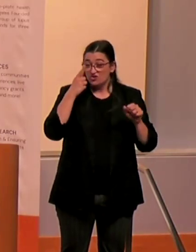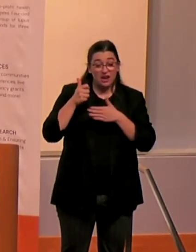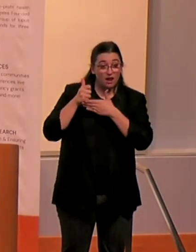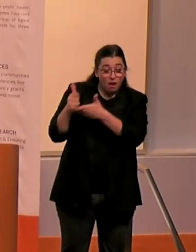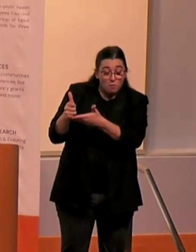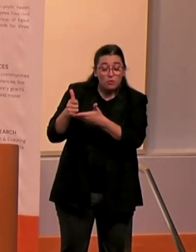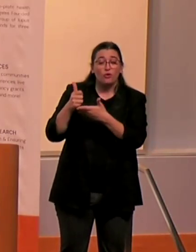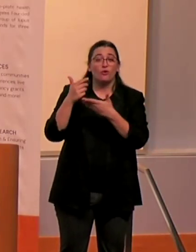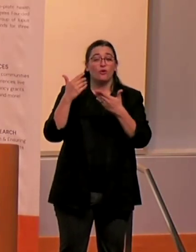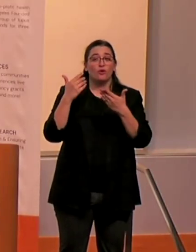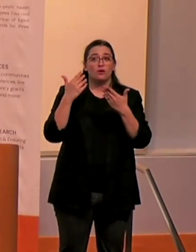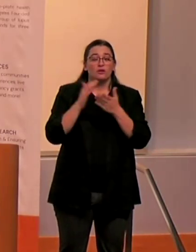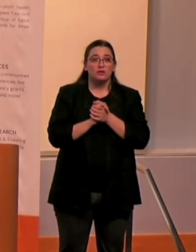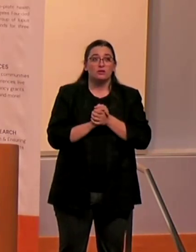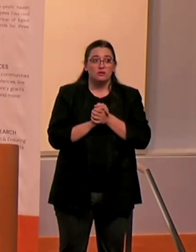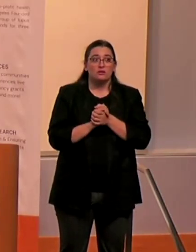her.